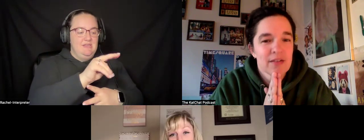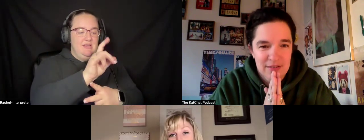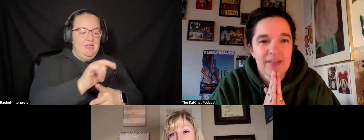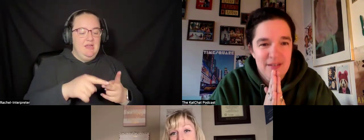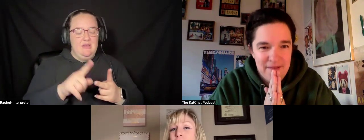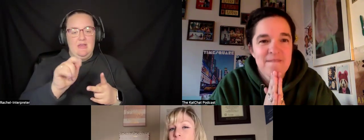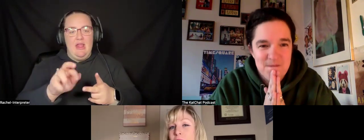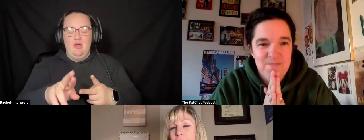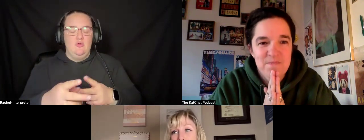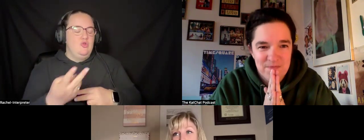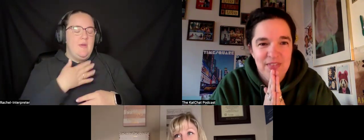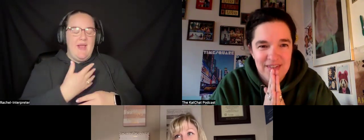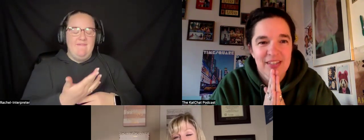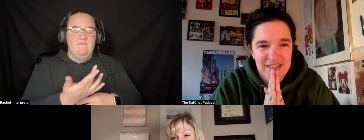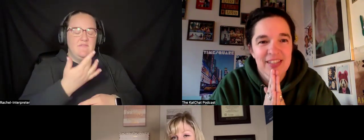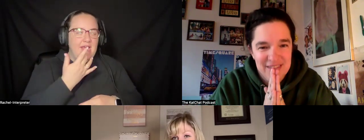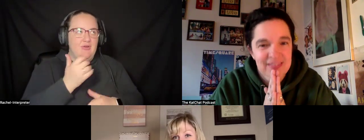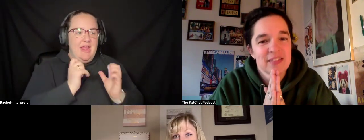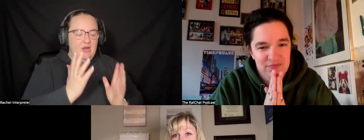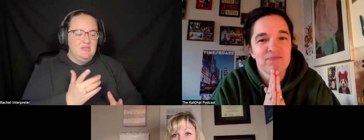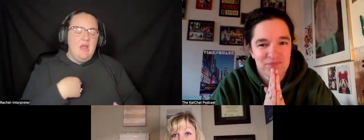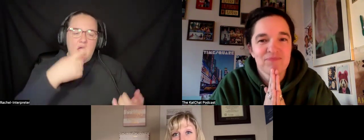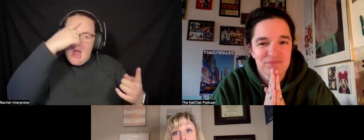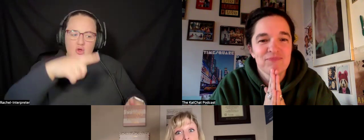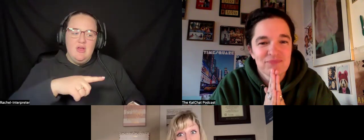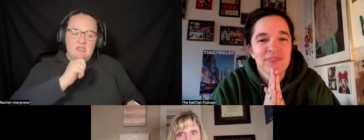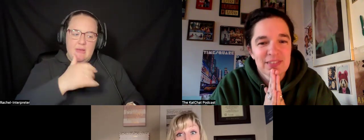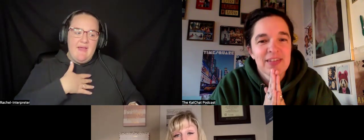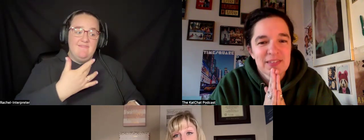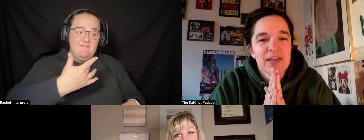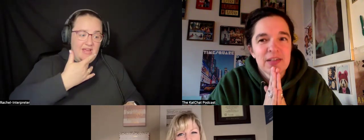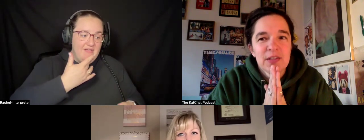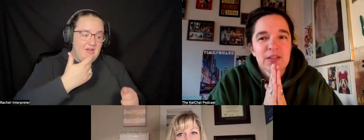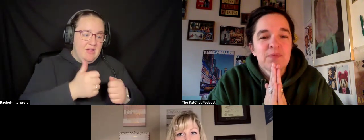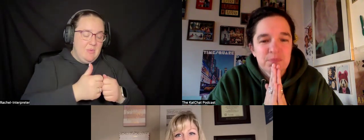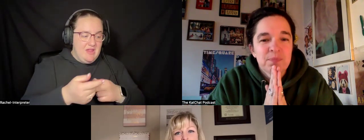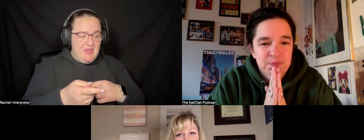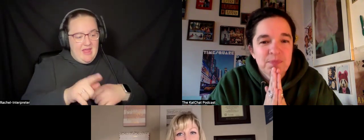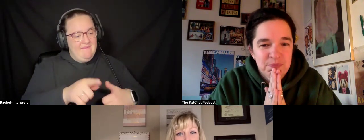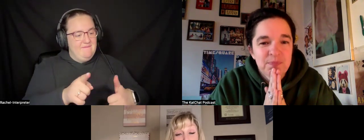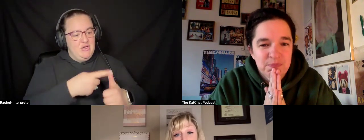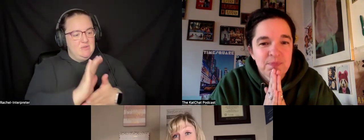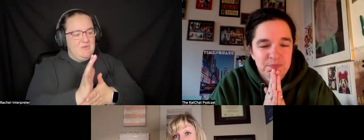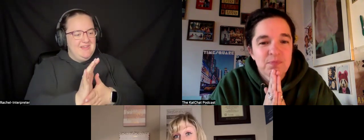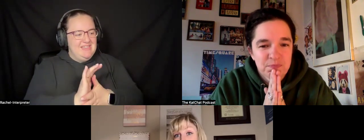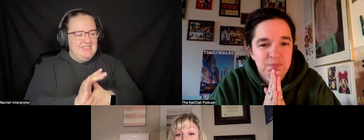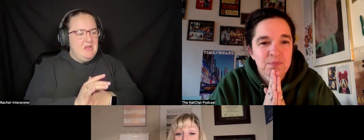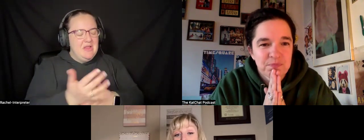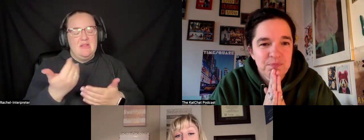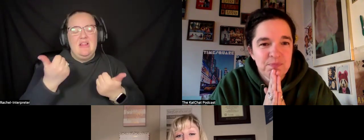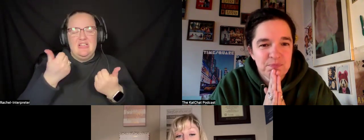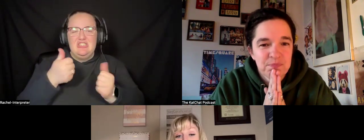absolute favorites. And I would agree, like it wasn't my favorite with them together the first time, so that would be like a good kind of do-over. Like let's get them a movie that really